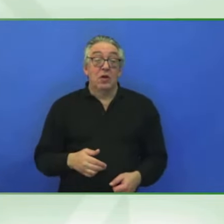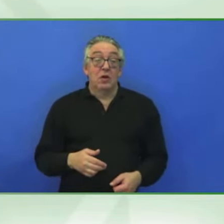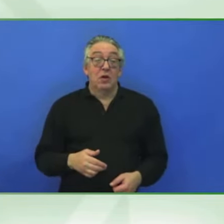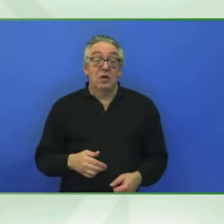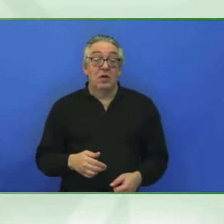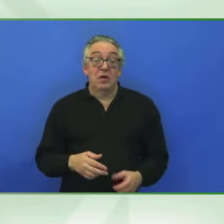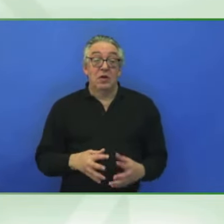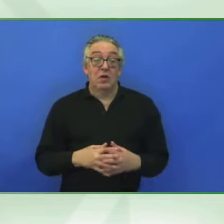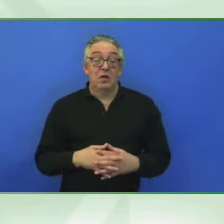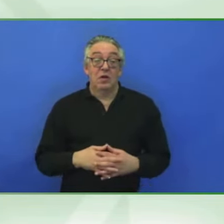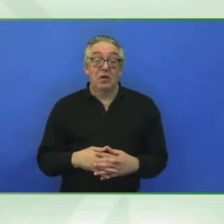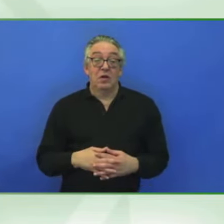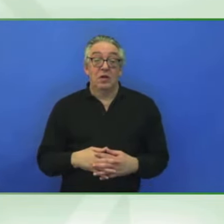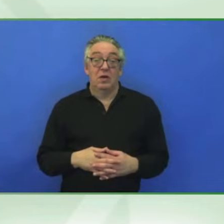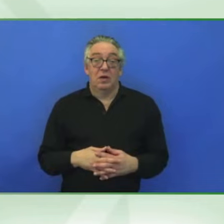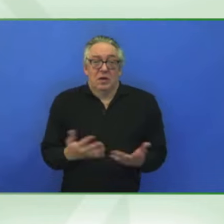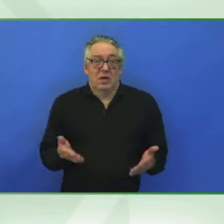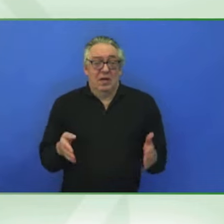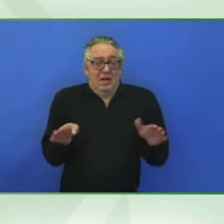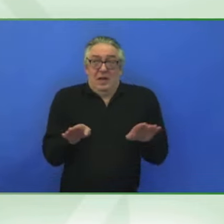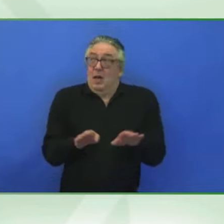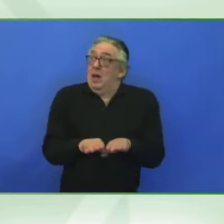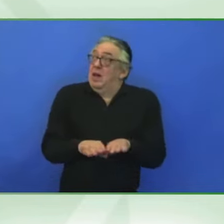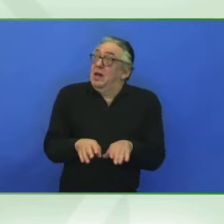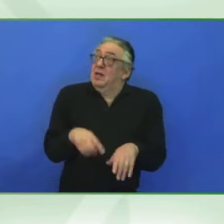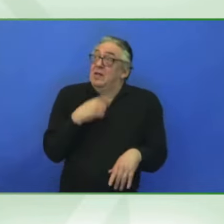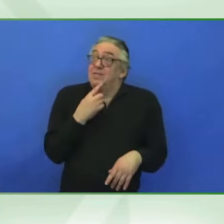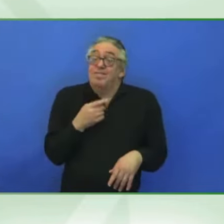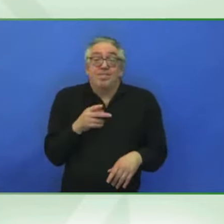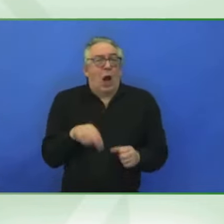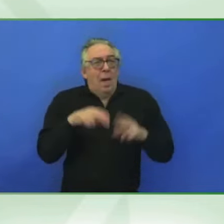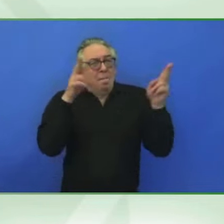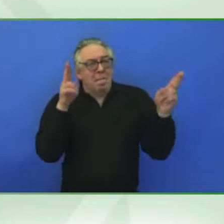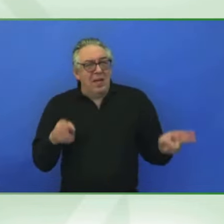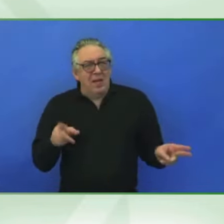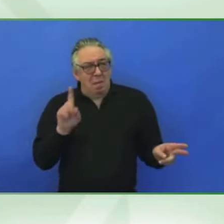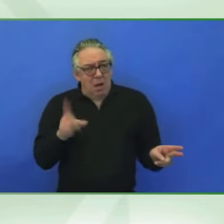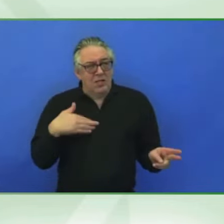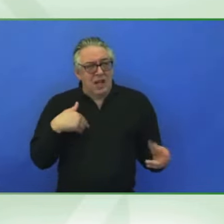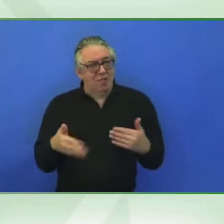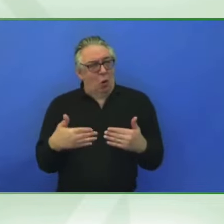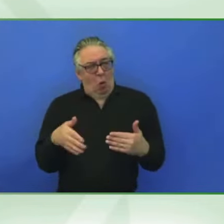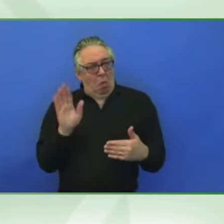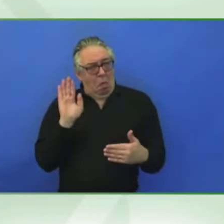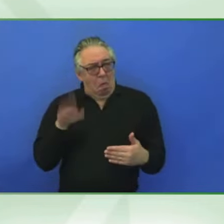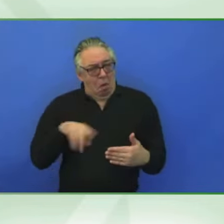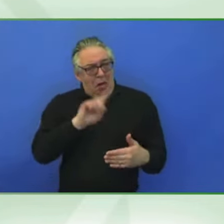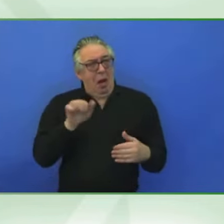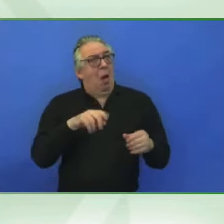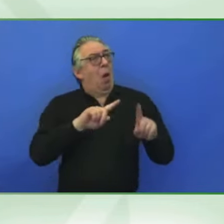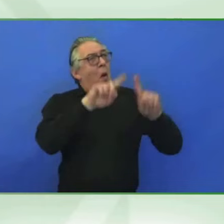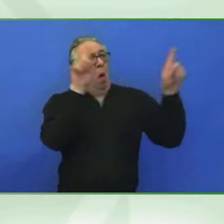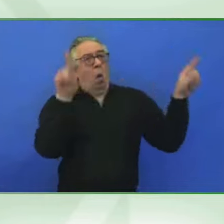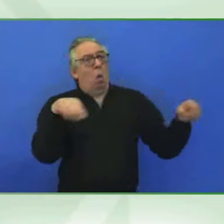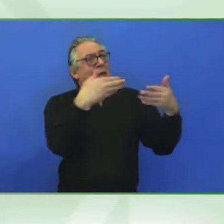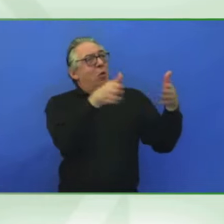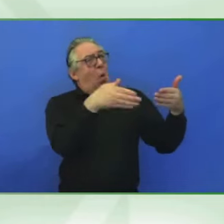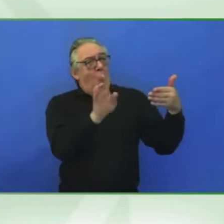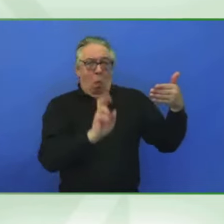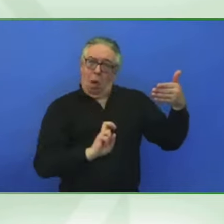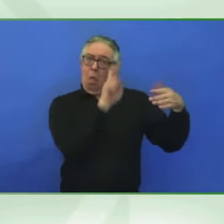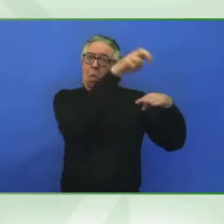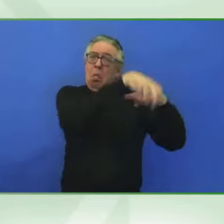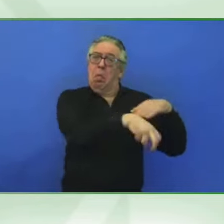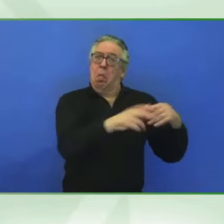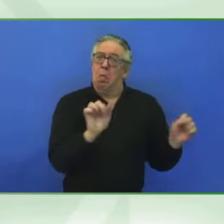window? Well, you're supposed to just be able to walk in. It's just the way it is. Thank you, everyone. Do we have